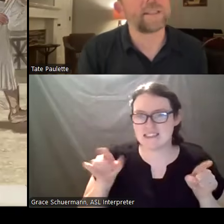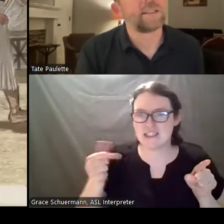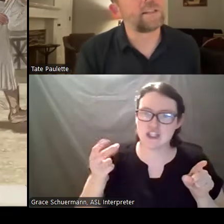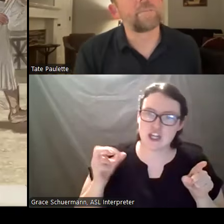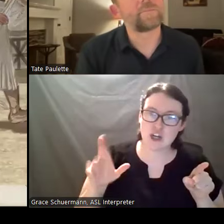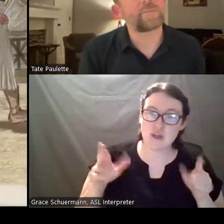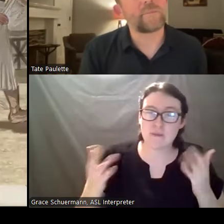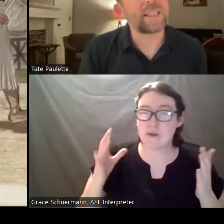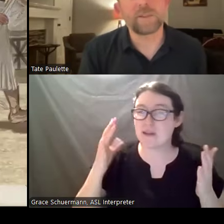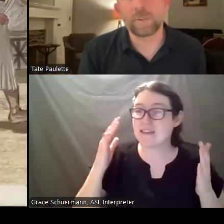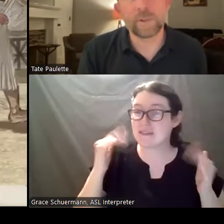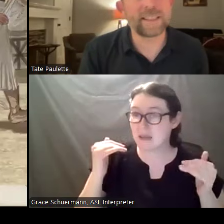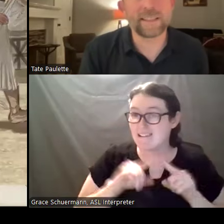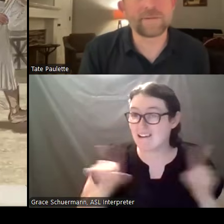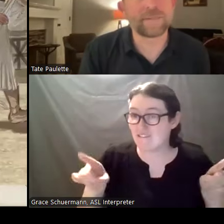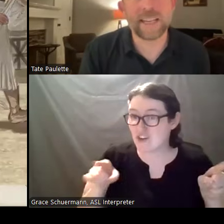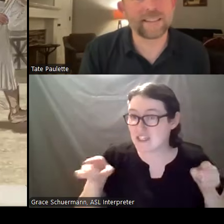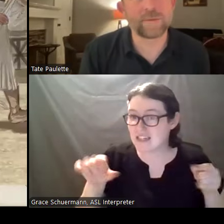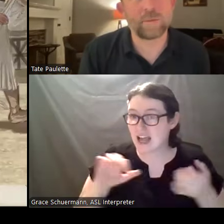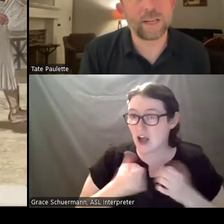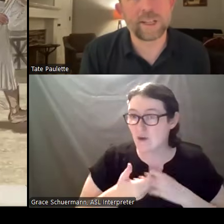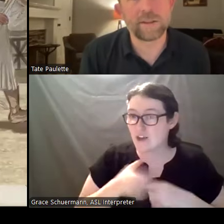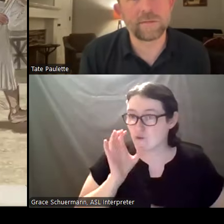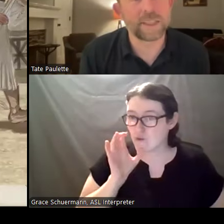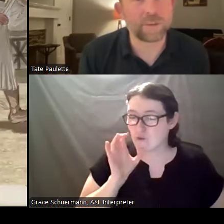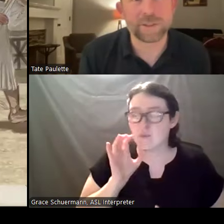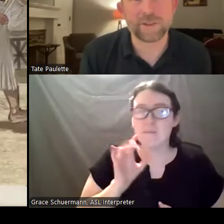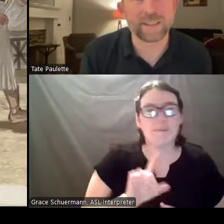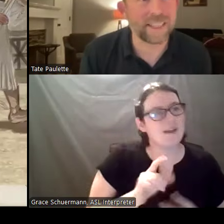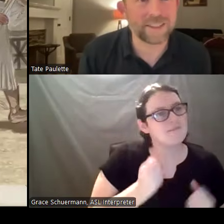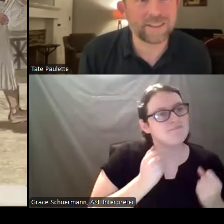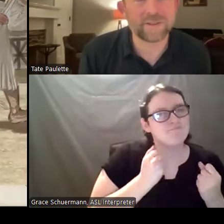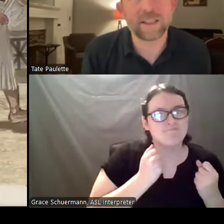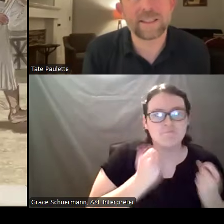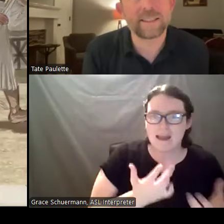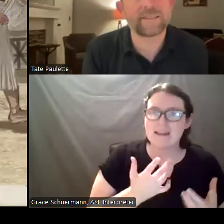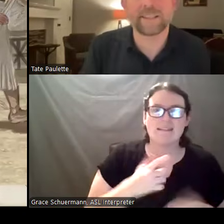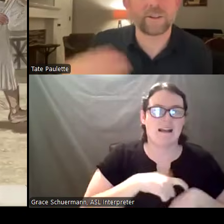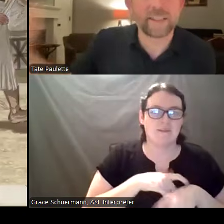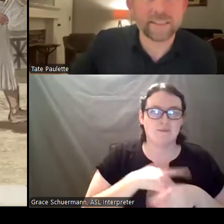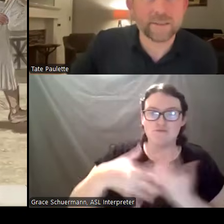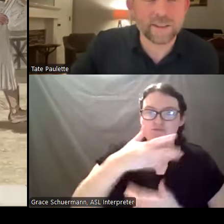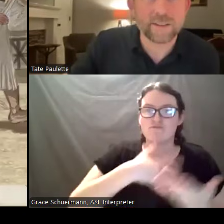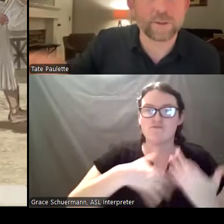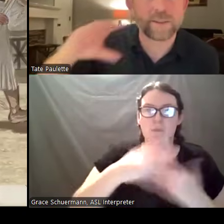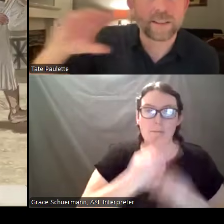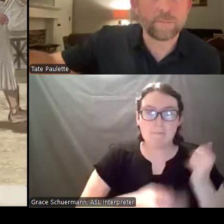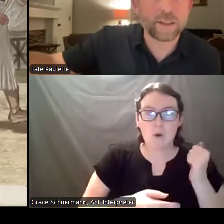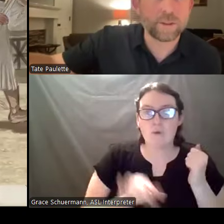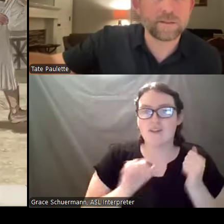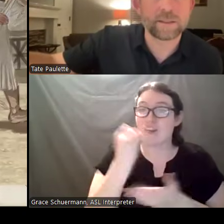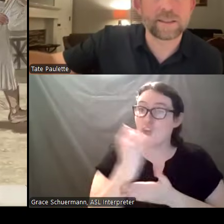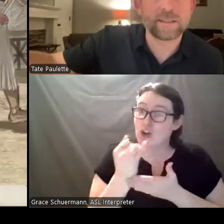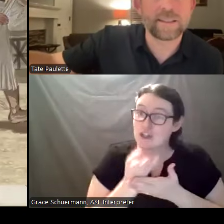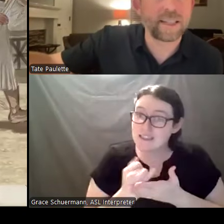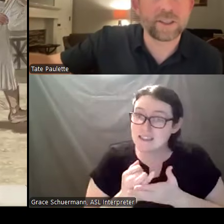But there's plenty of cases where men and women are drinking together in different contexts, like in the artistic record, those